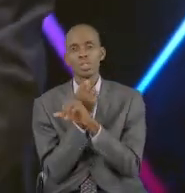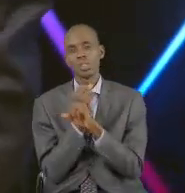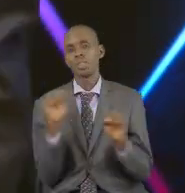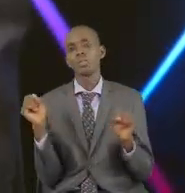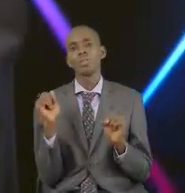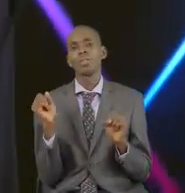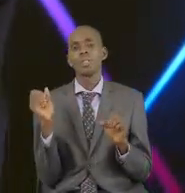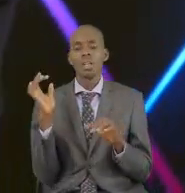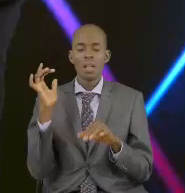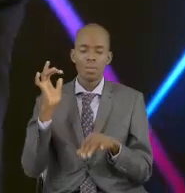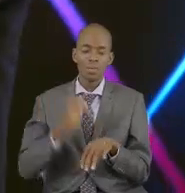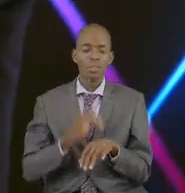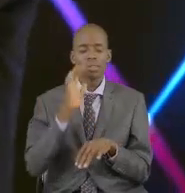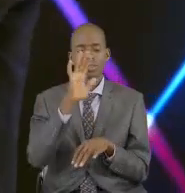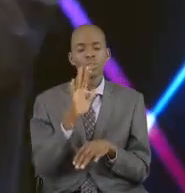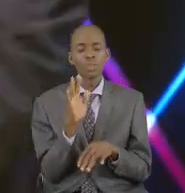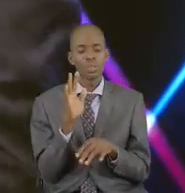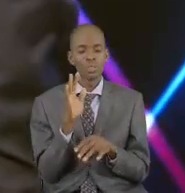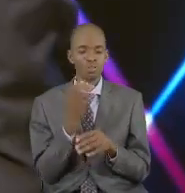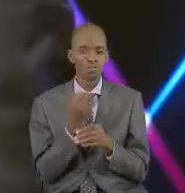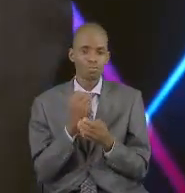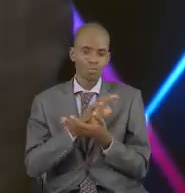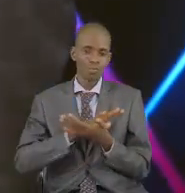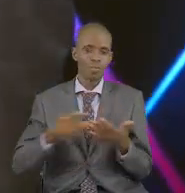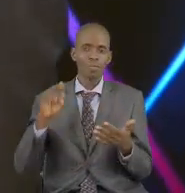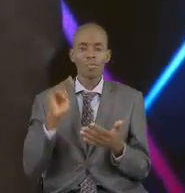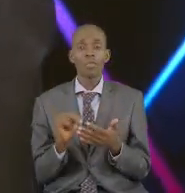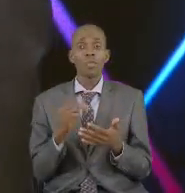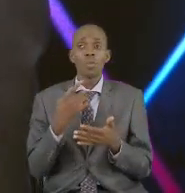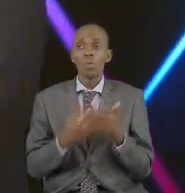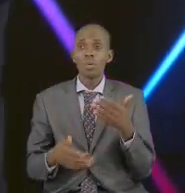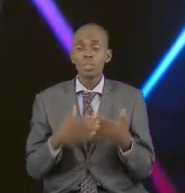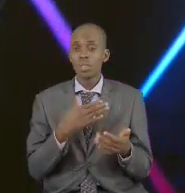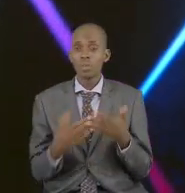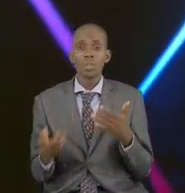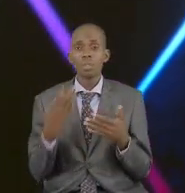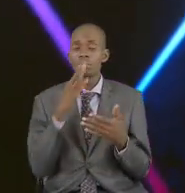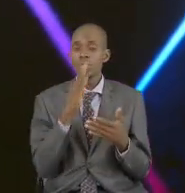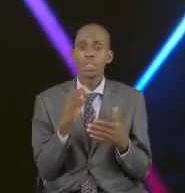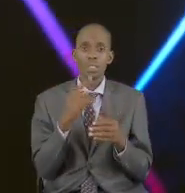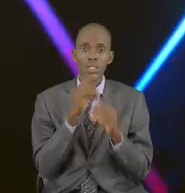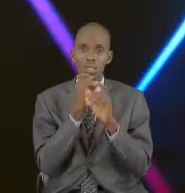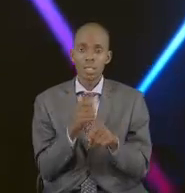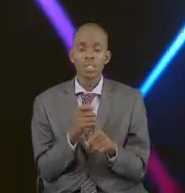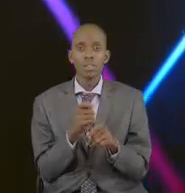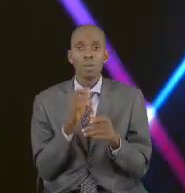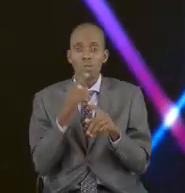your sanctification. Whatever the reason you give for that deception, but the